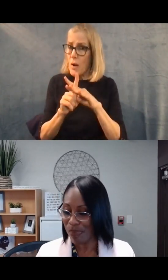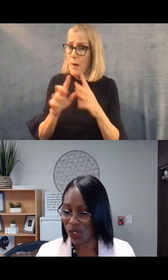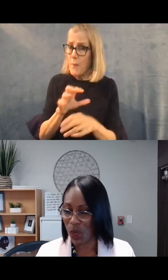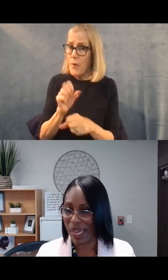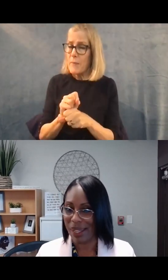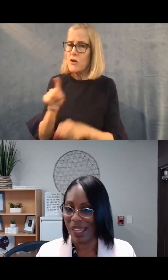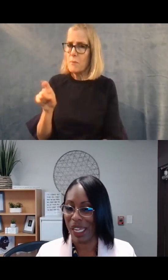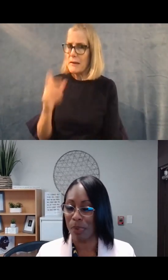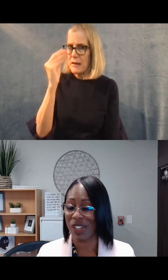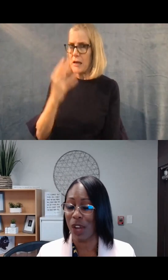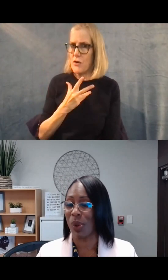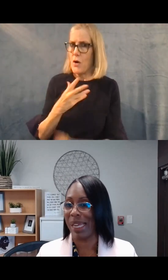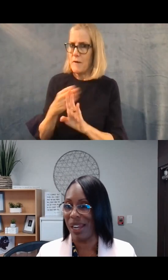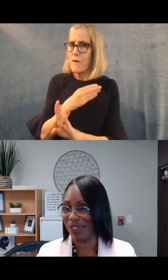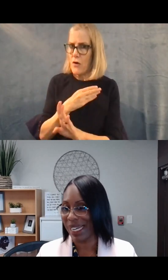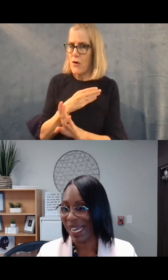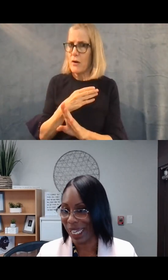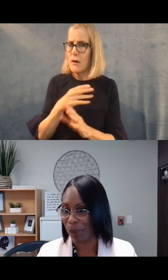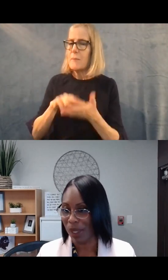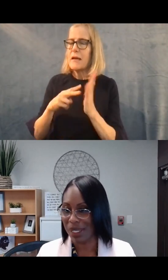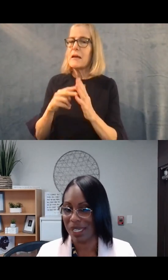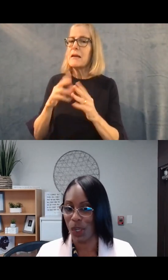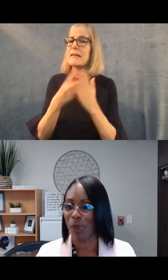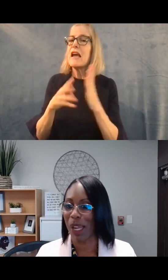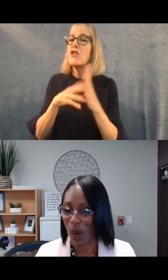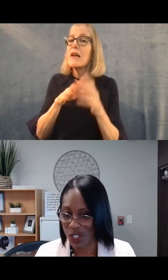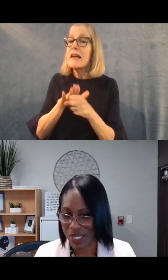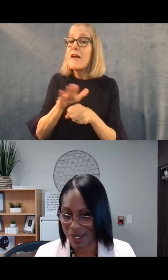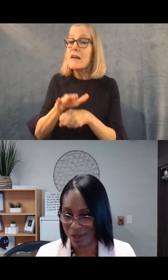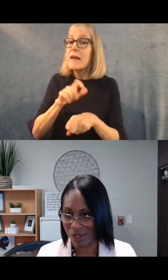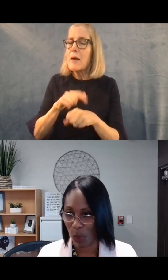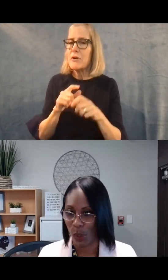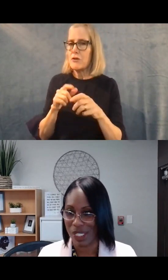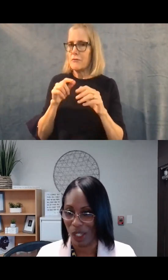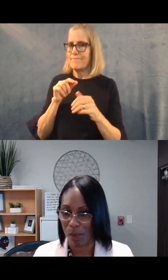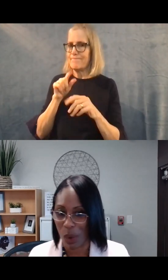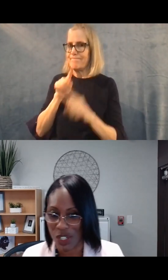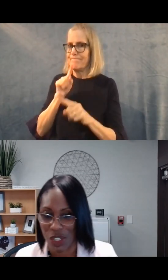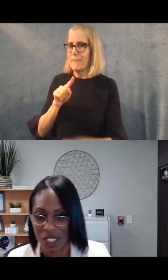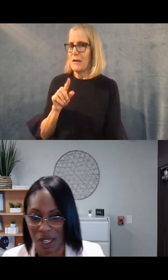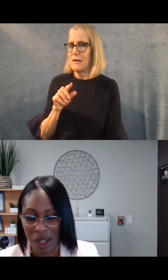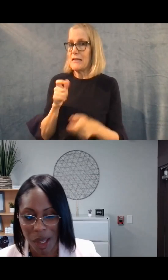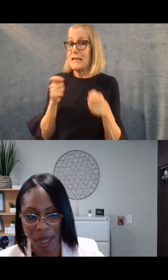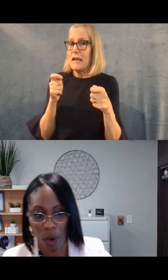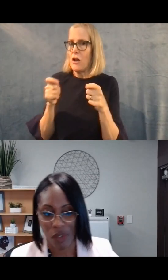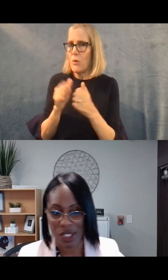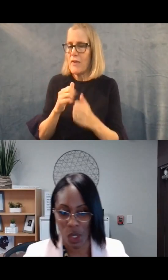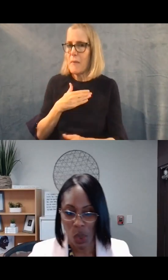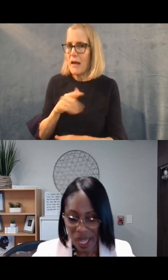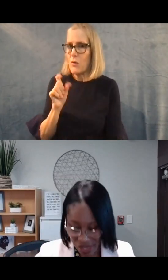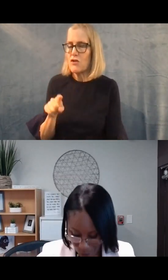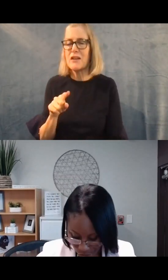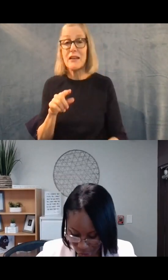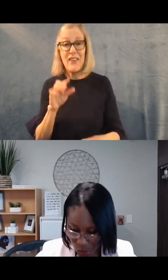up so that they could schedule enough time to deal with my questions. The words "deal with my questions" is a big part of it.